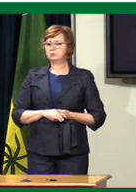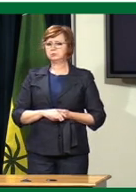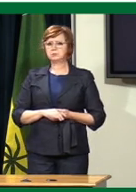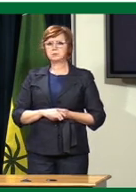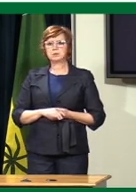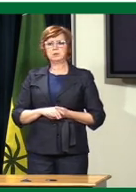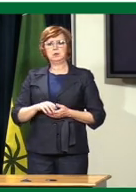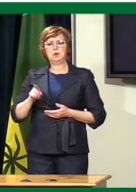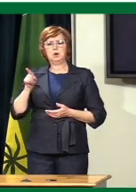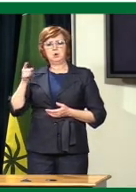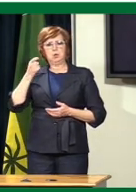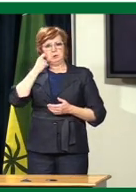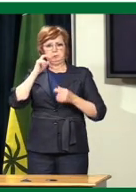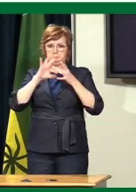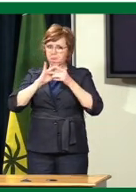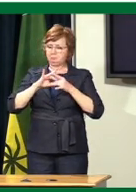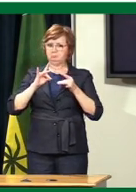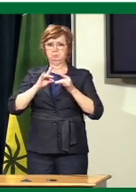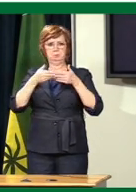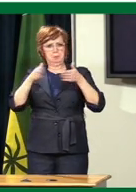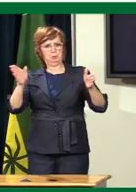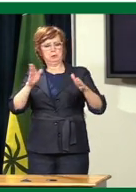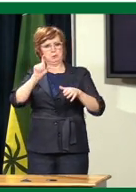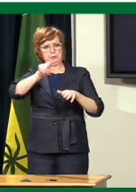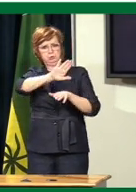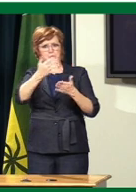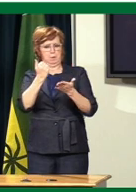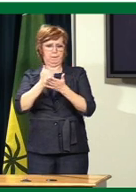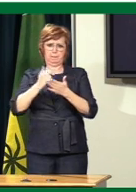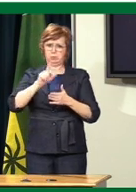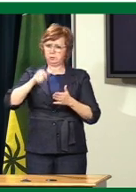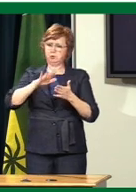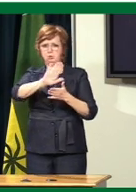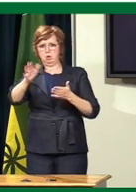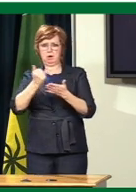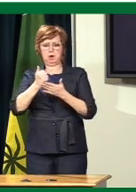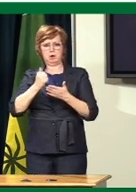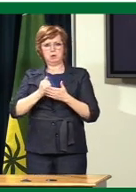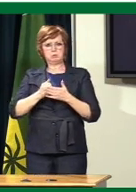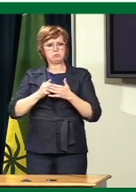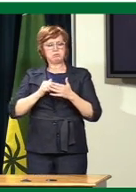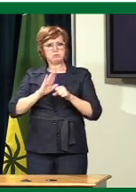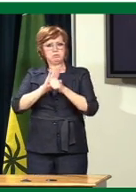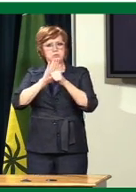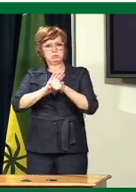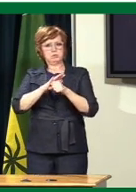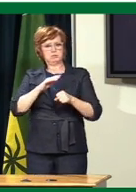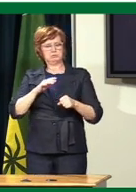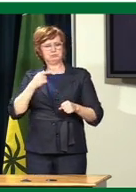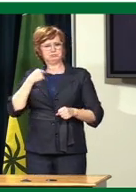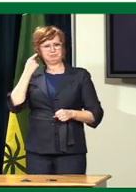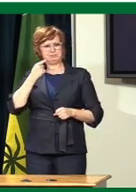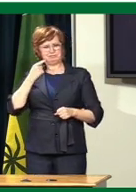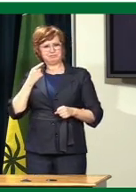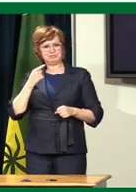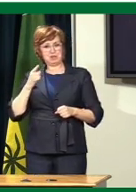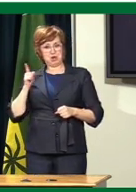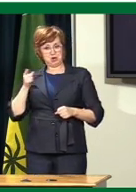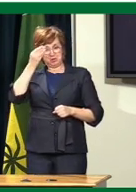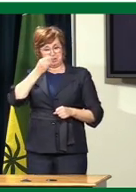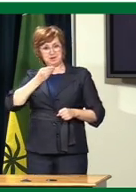health orders, kind of, advocating for the health system with the public. And I'm just wondering if you're conveying that same message to